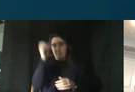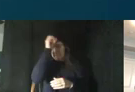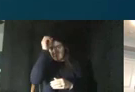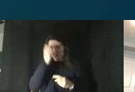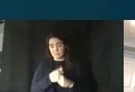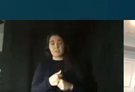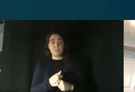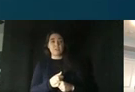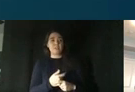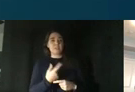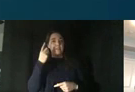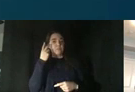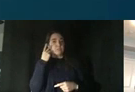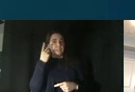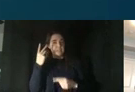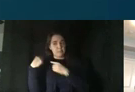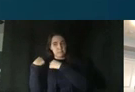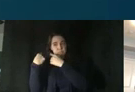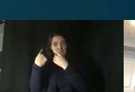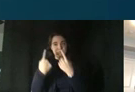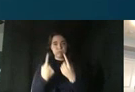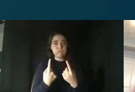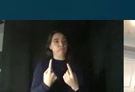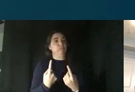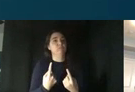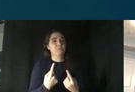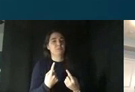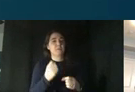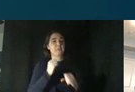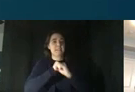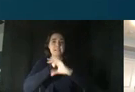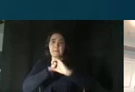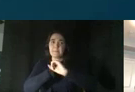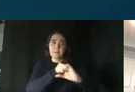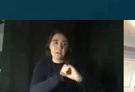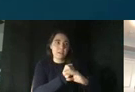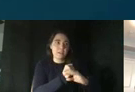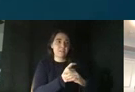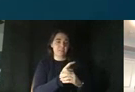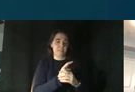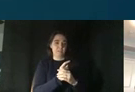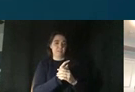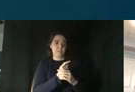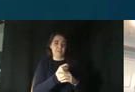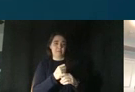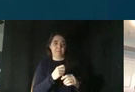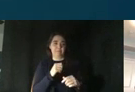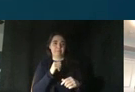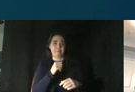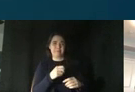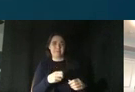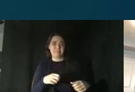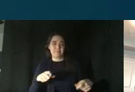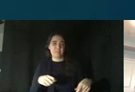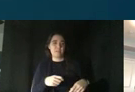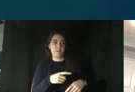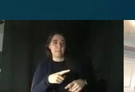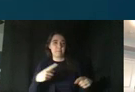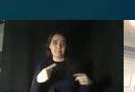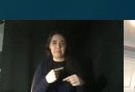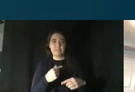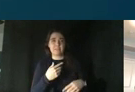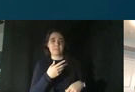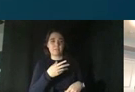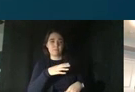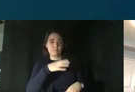of campaigns against authors and books written by either white authors or even authors of a different race from those of their character.